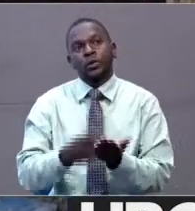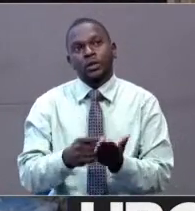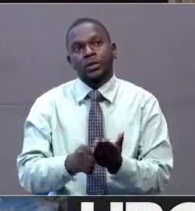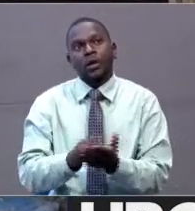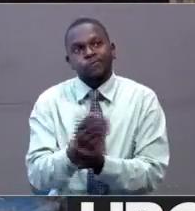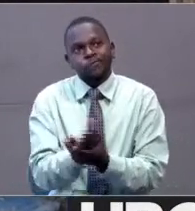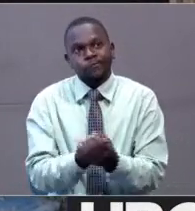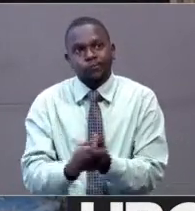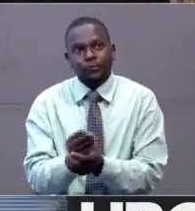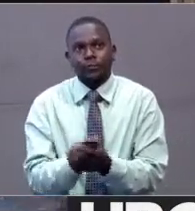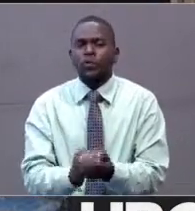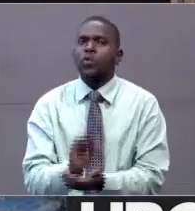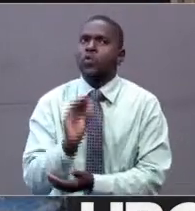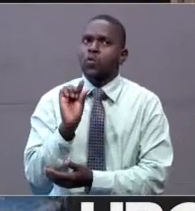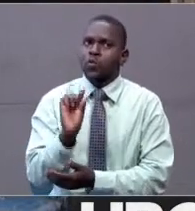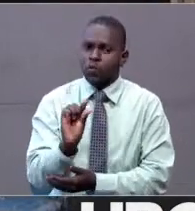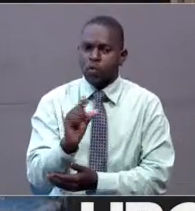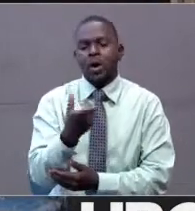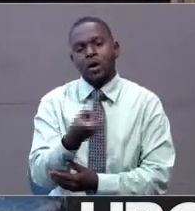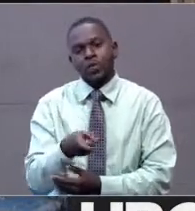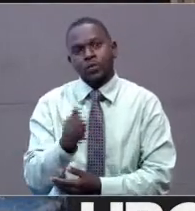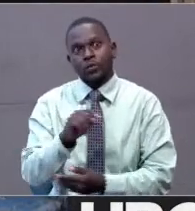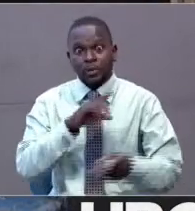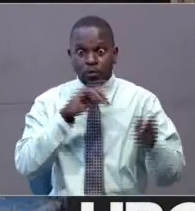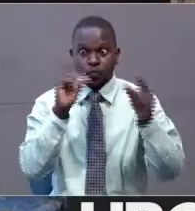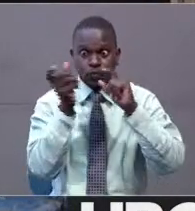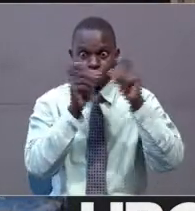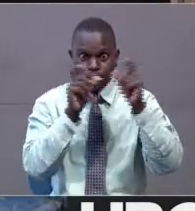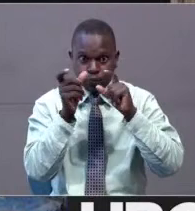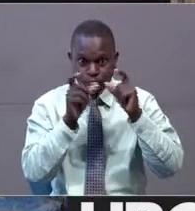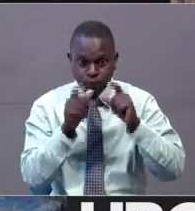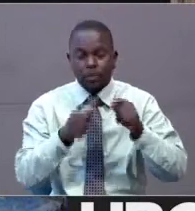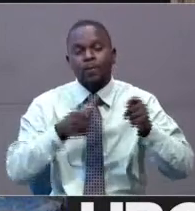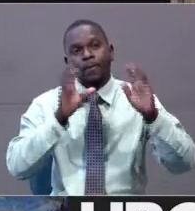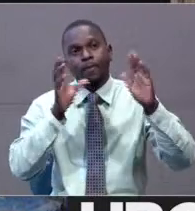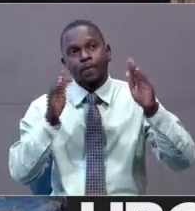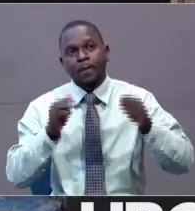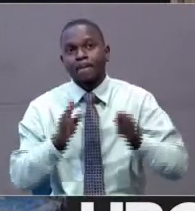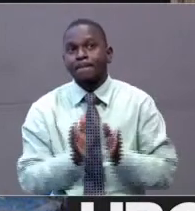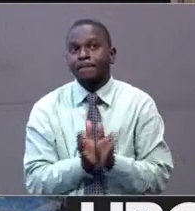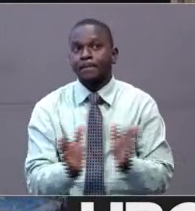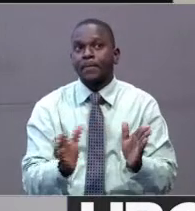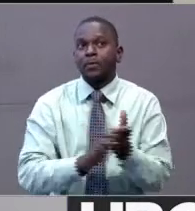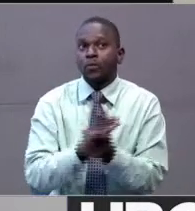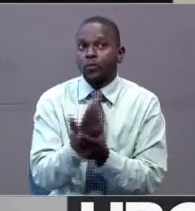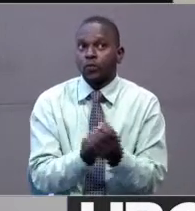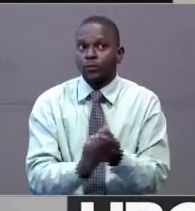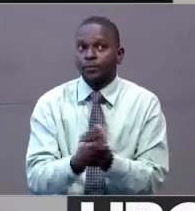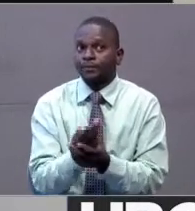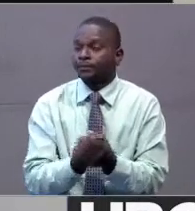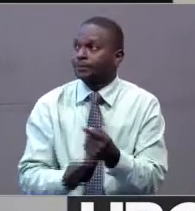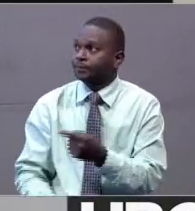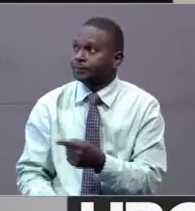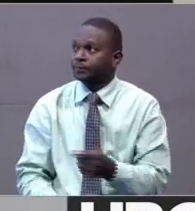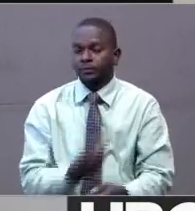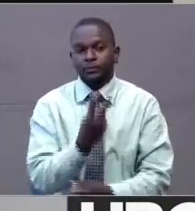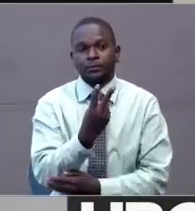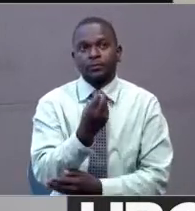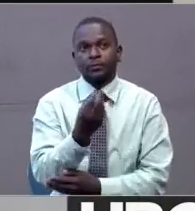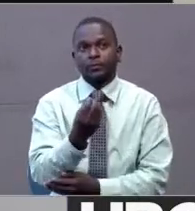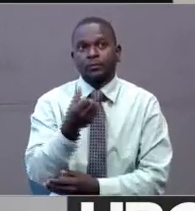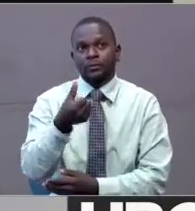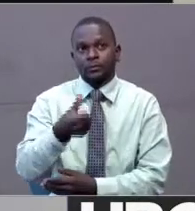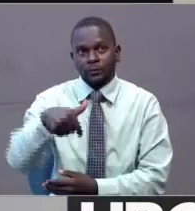performance remains low despite an increase in vigilance and appreciation by the public to wash hands. In